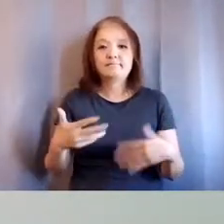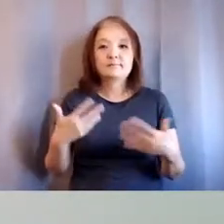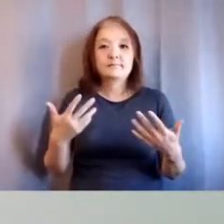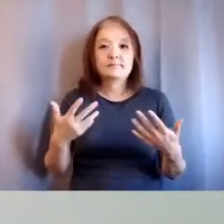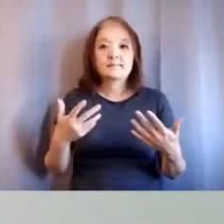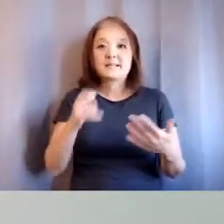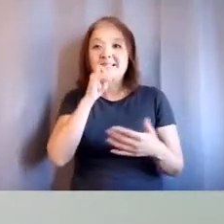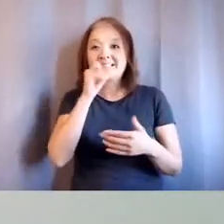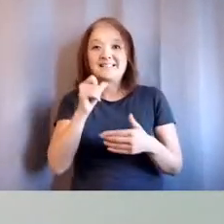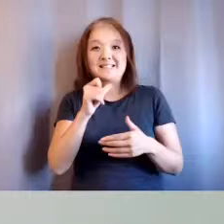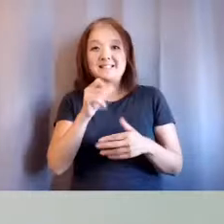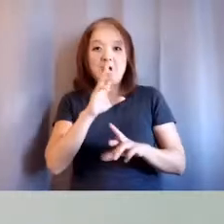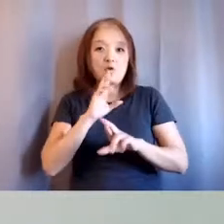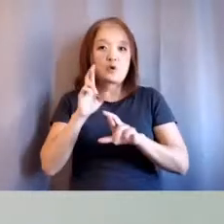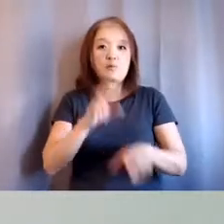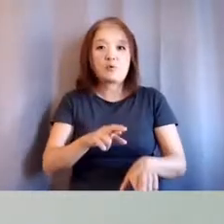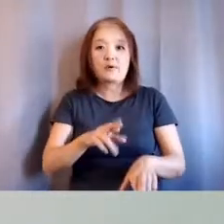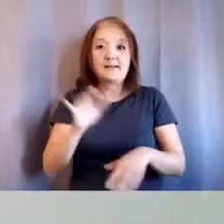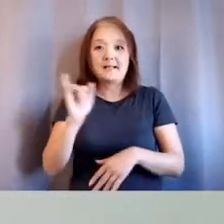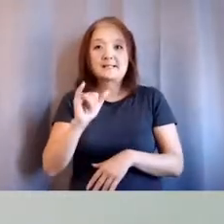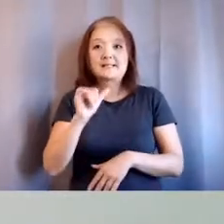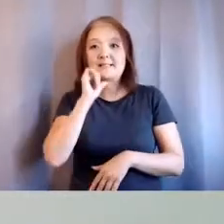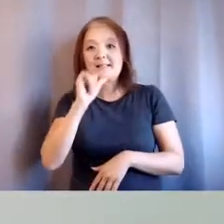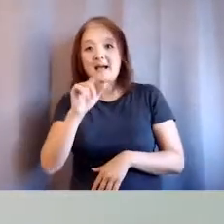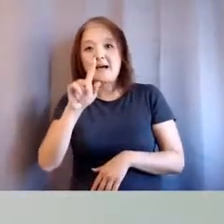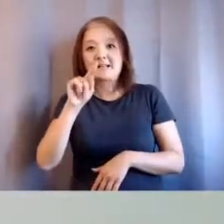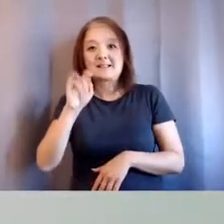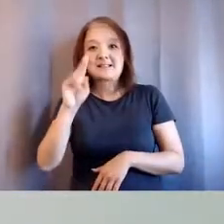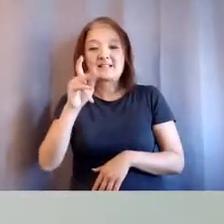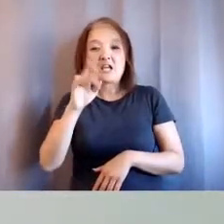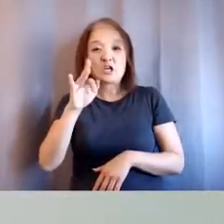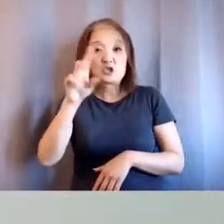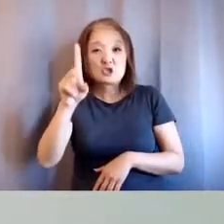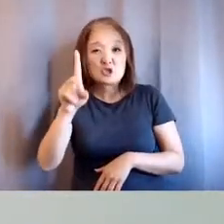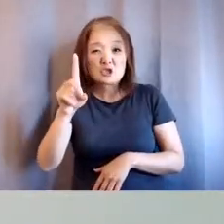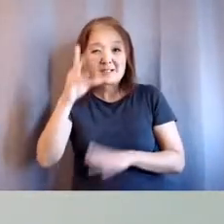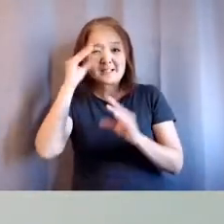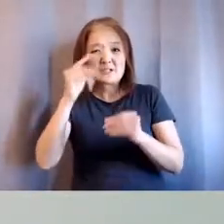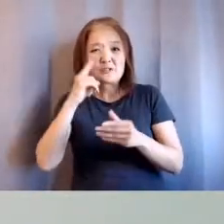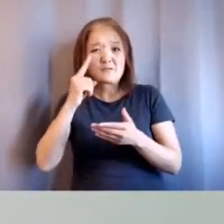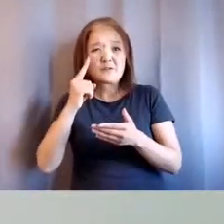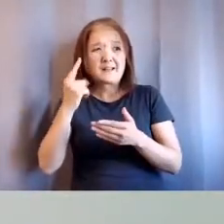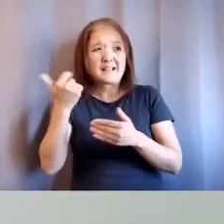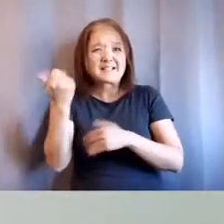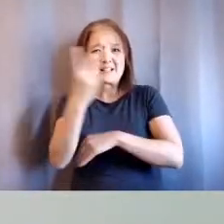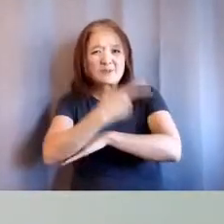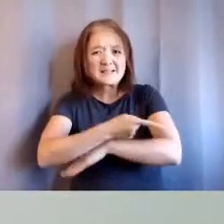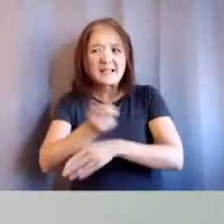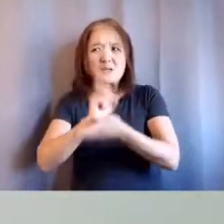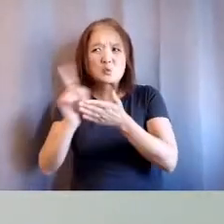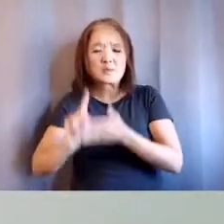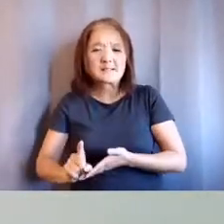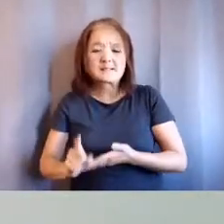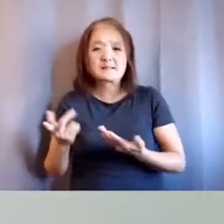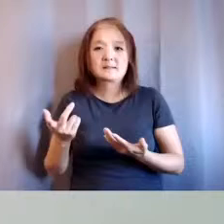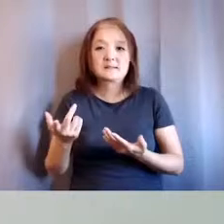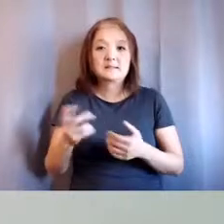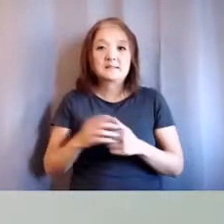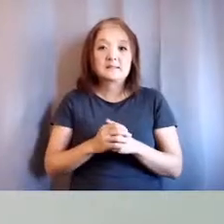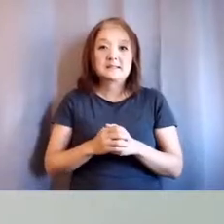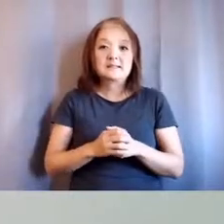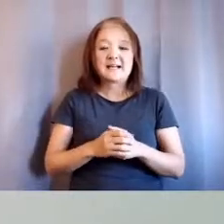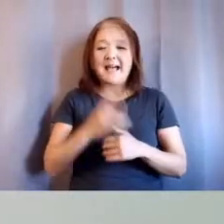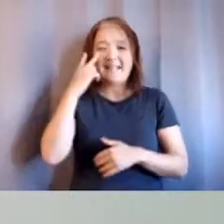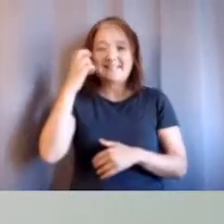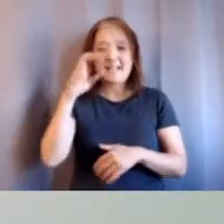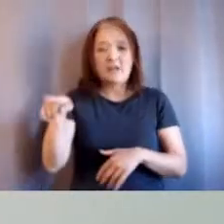not reporting as a non-tenured teacher for days and possibly weeks at a time. I don't know that they're going to hold that contract for you.